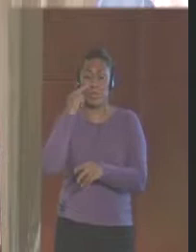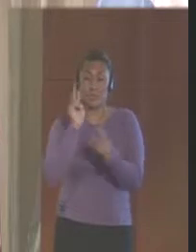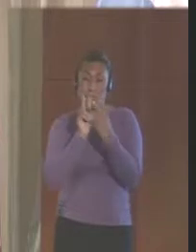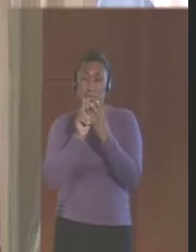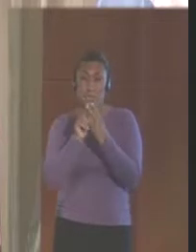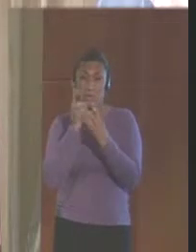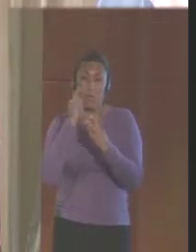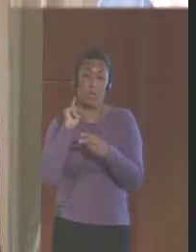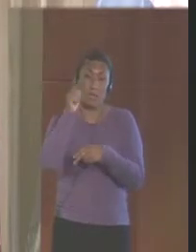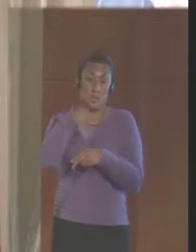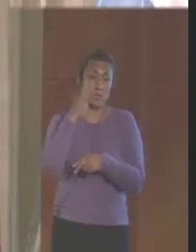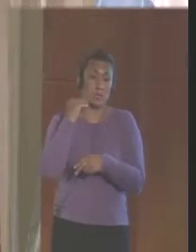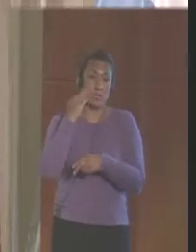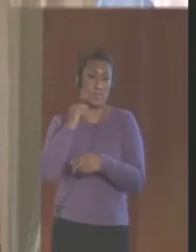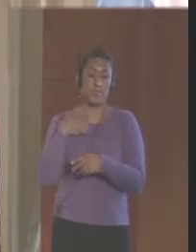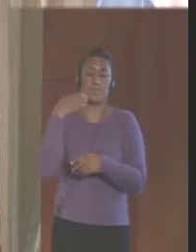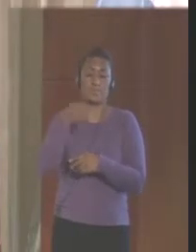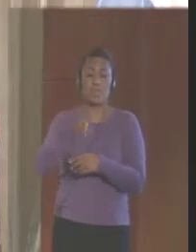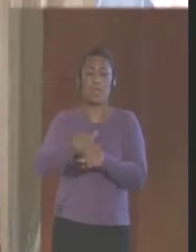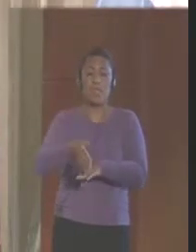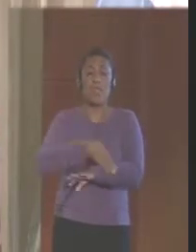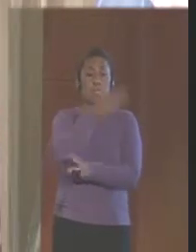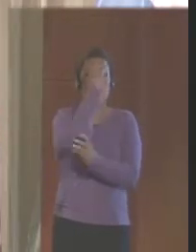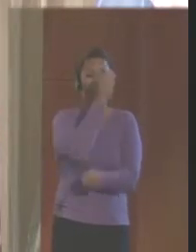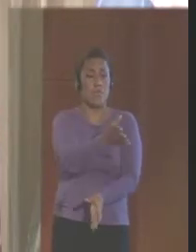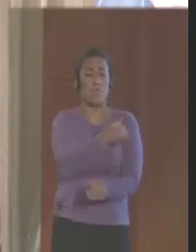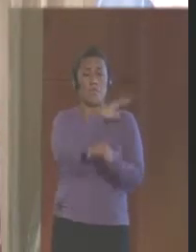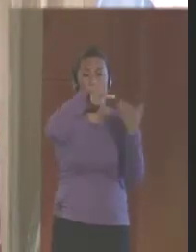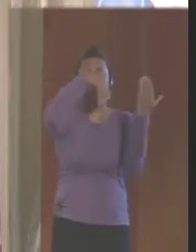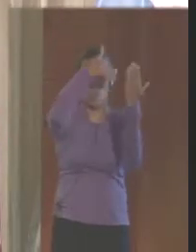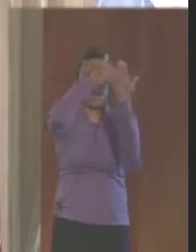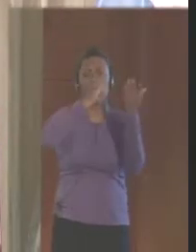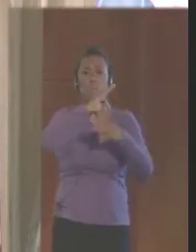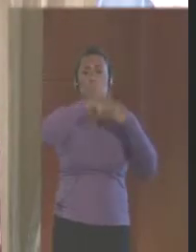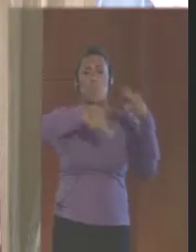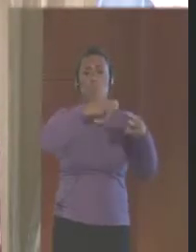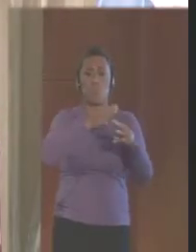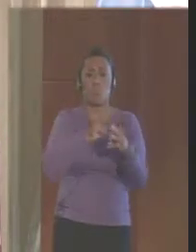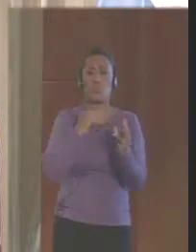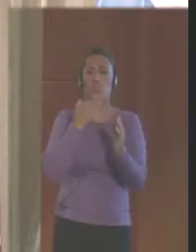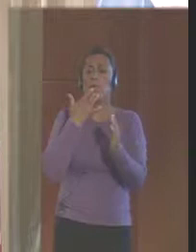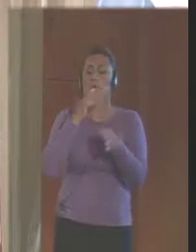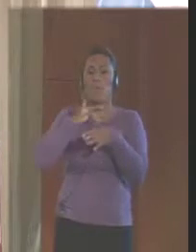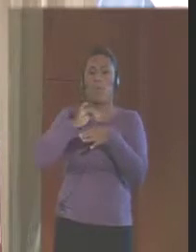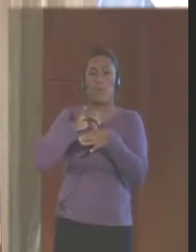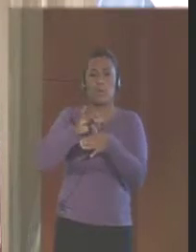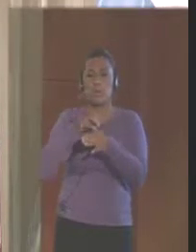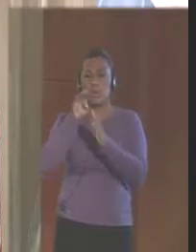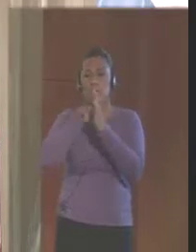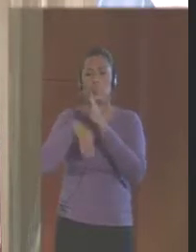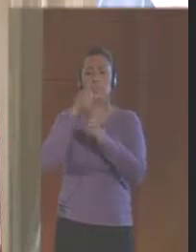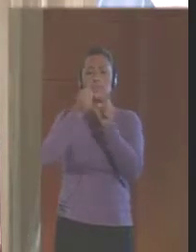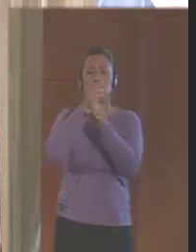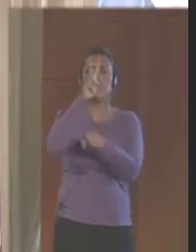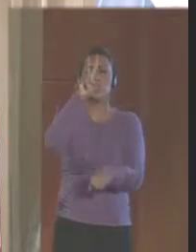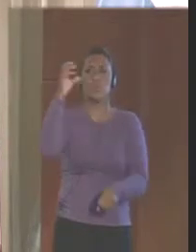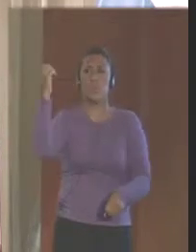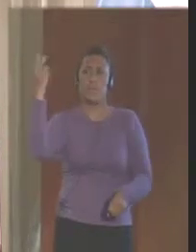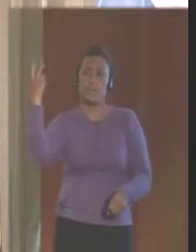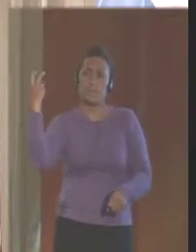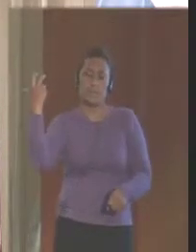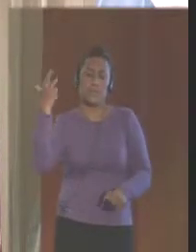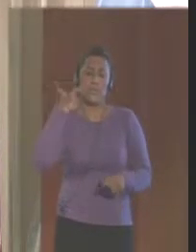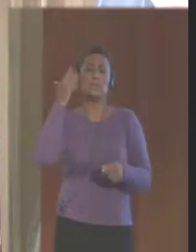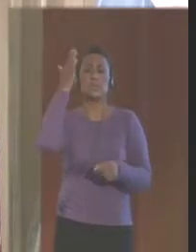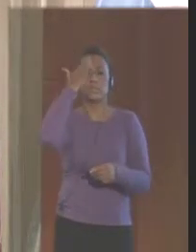Reduction 2013, small island developing states such as Trinidad and Tobago have the